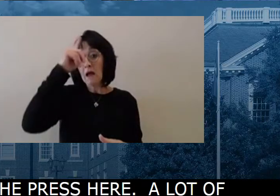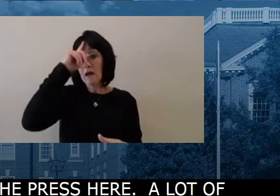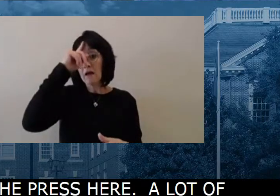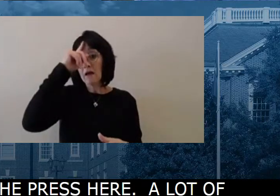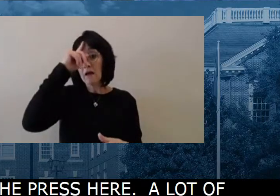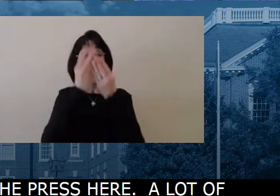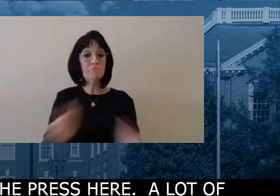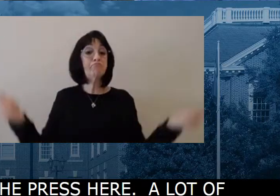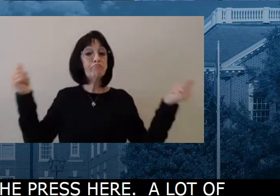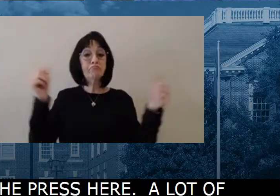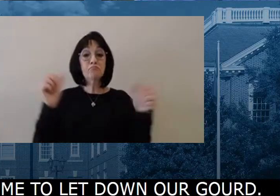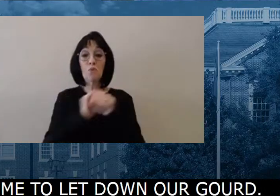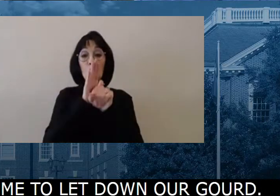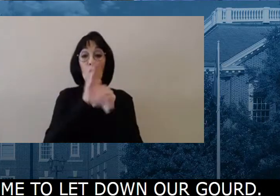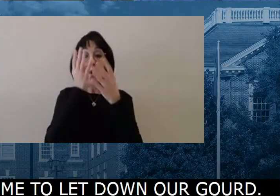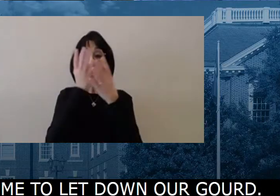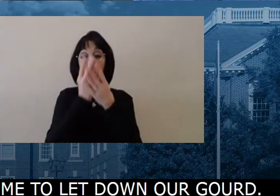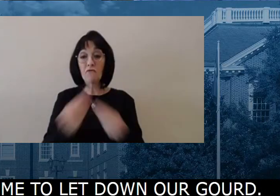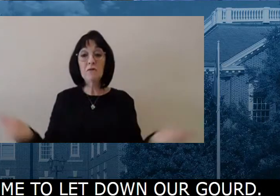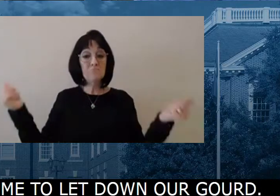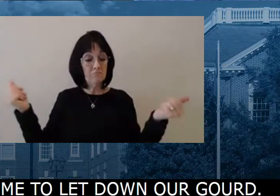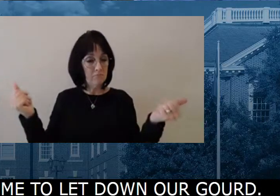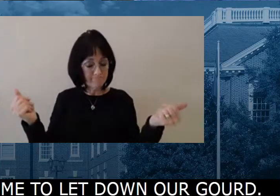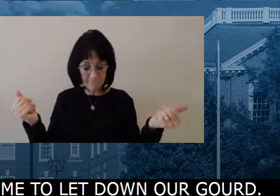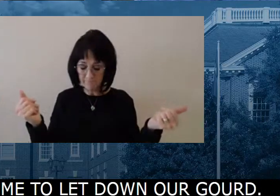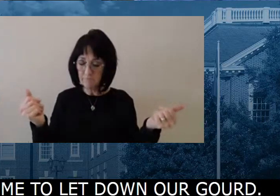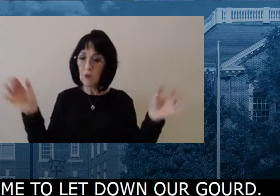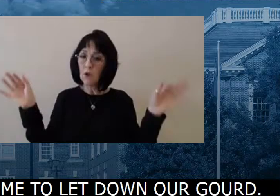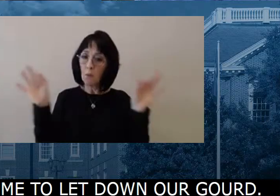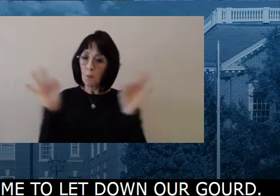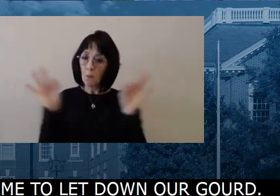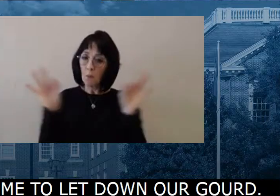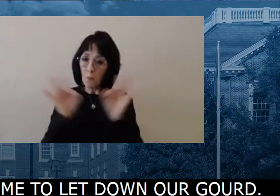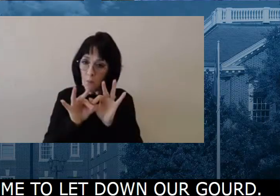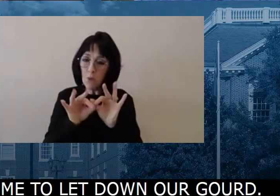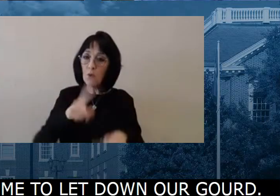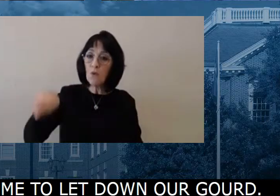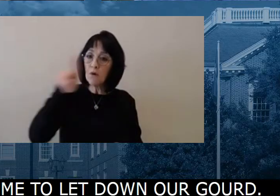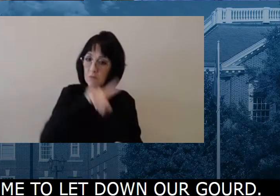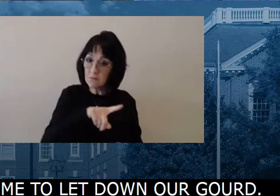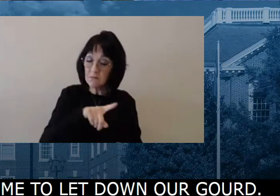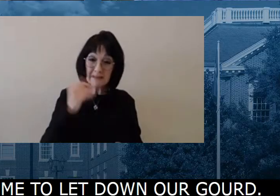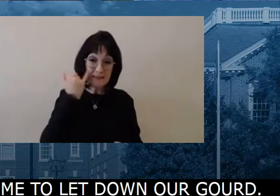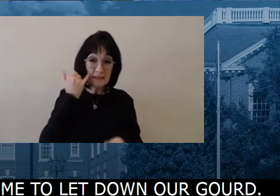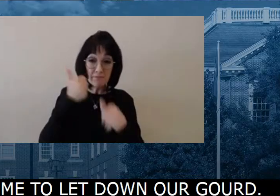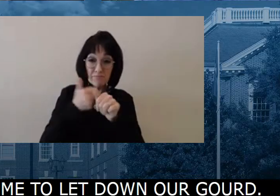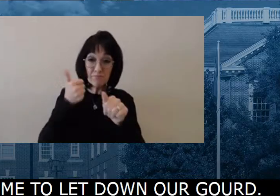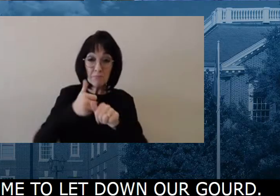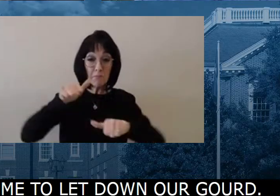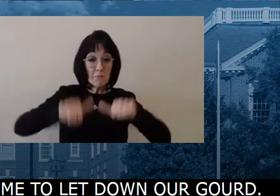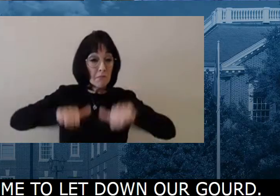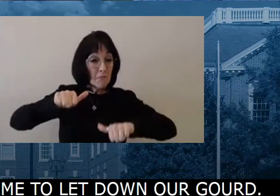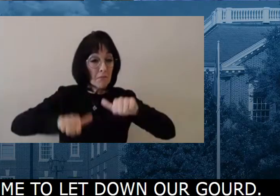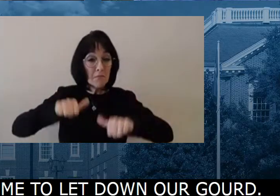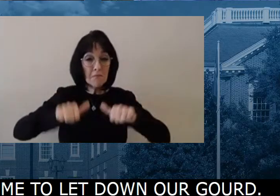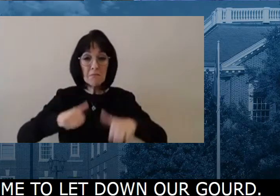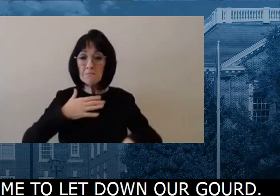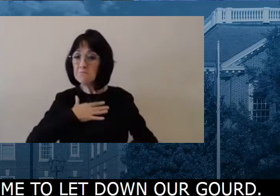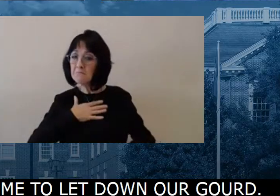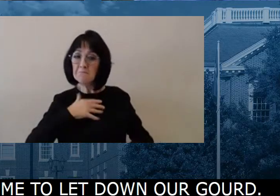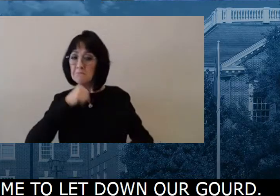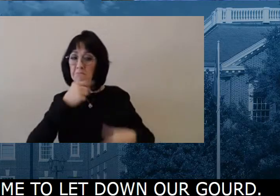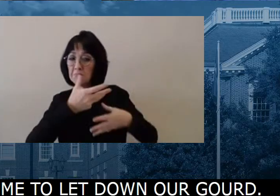an appointment to be vaccinated. Educate yourself if you're a little bit hesitant. Talk to your friends and family members. Consult